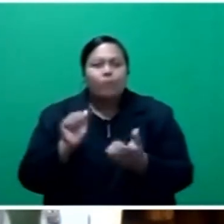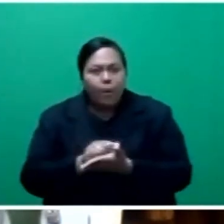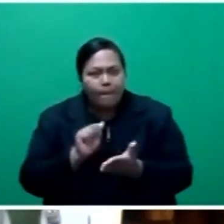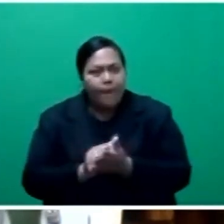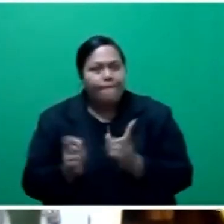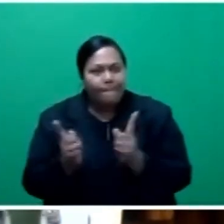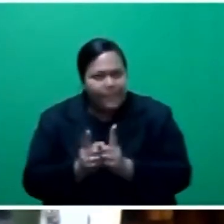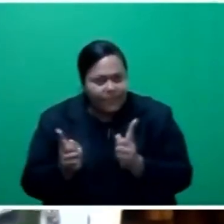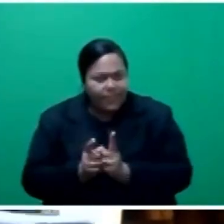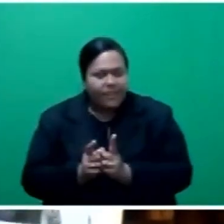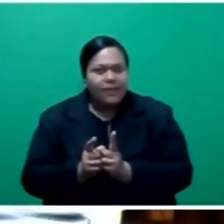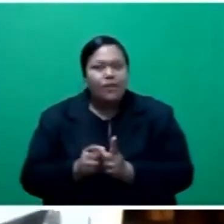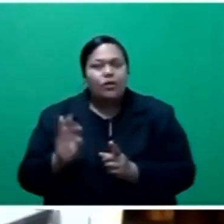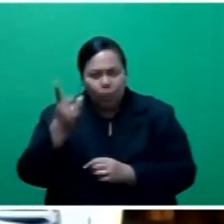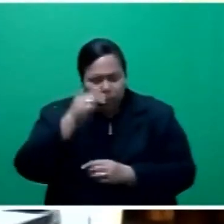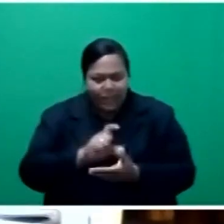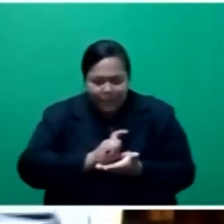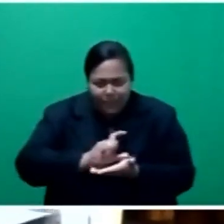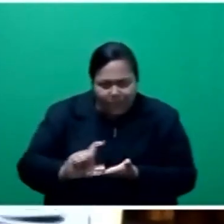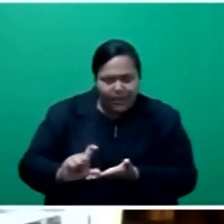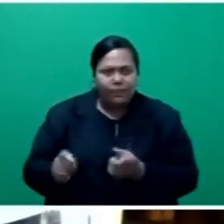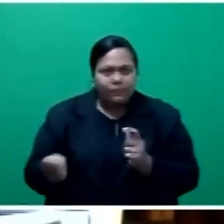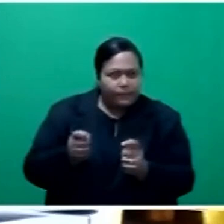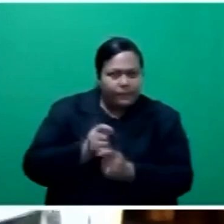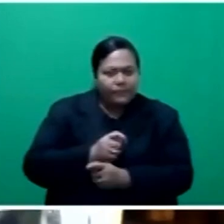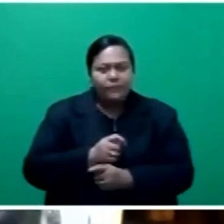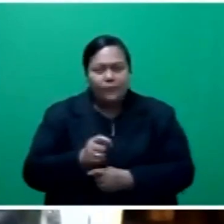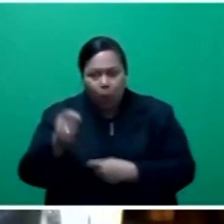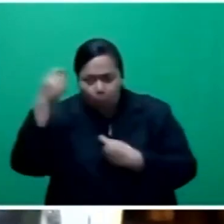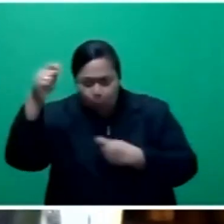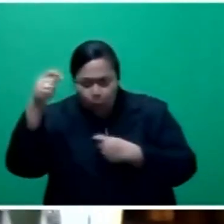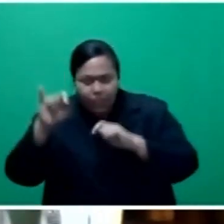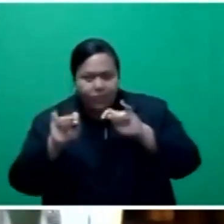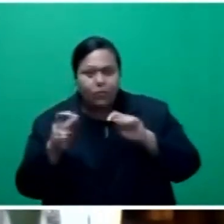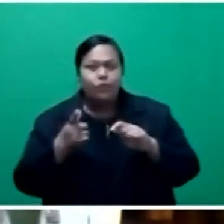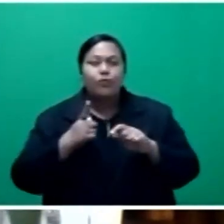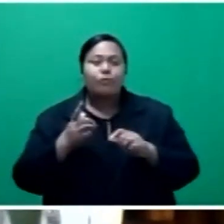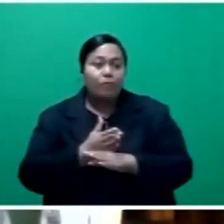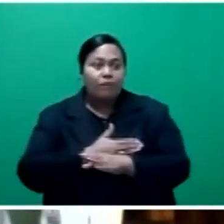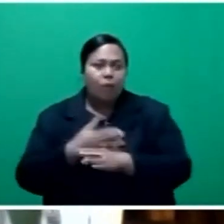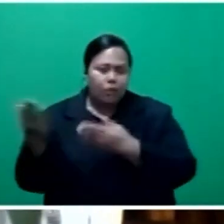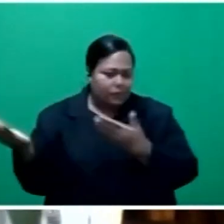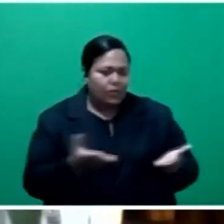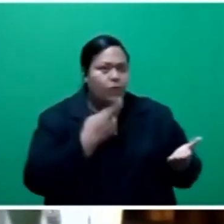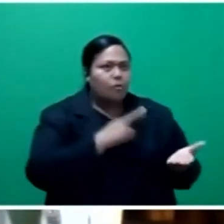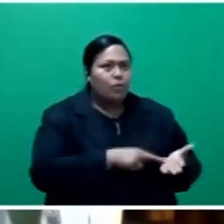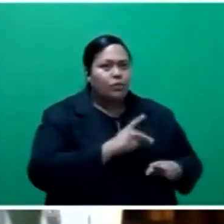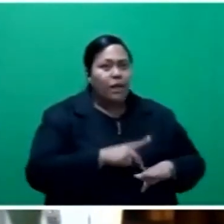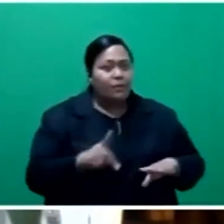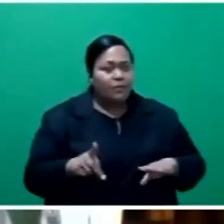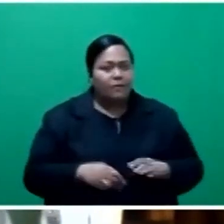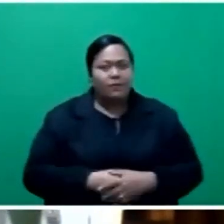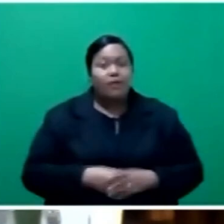and departments to rectify pertinent audit issues before tabling of audit reports to Parliament. Absolutely. The